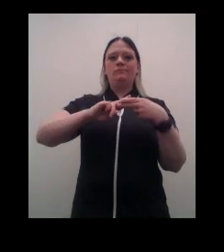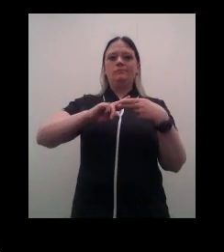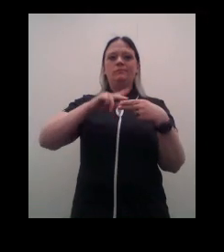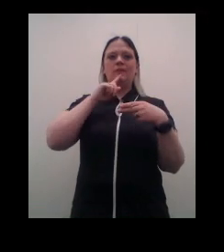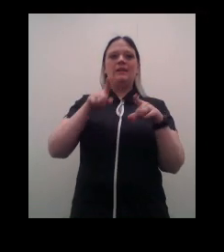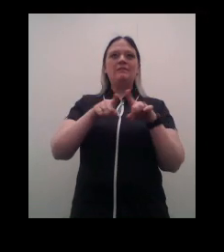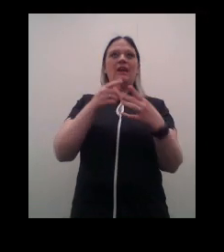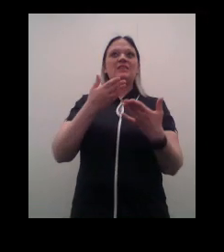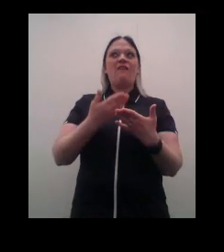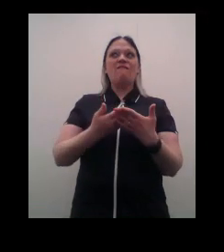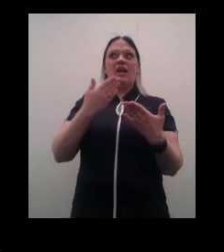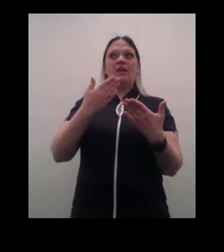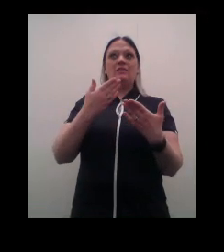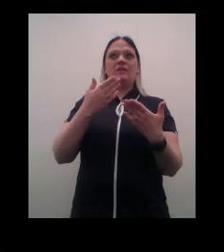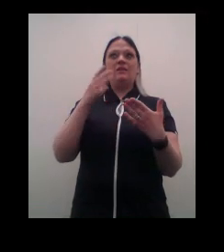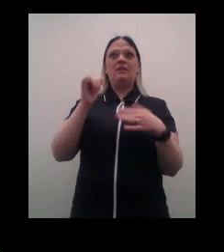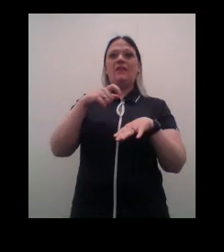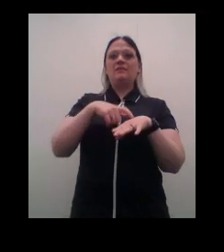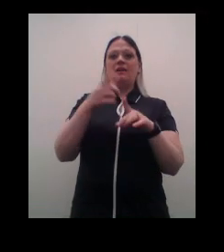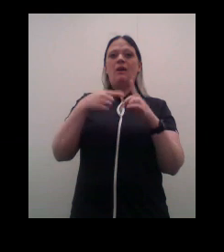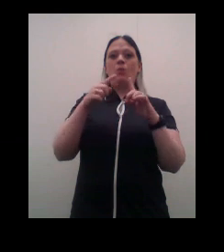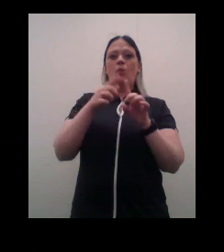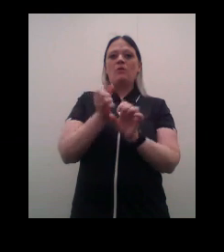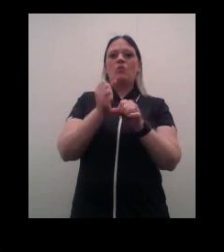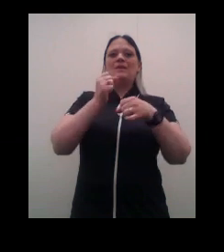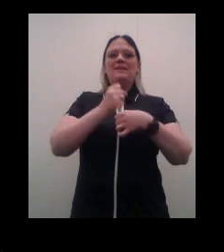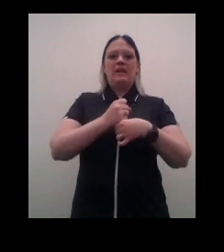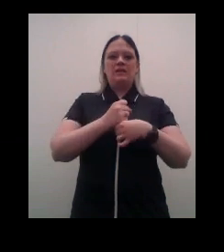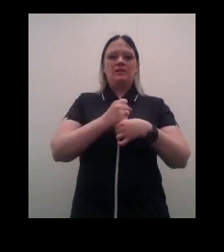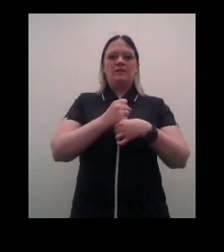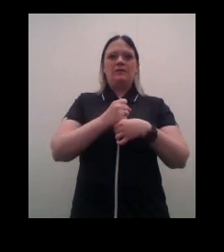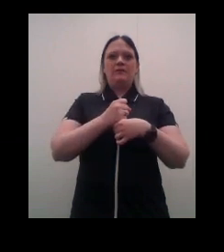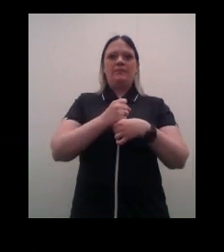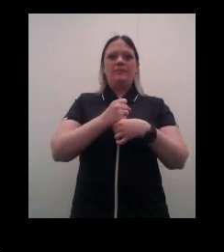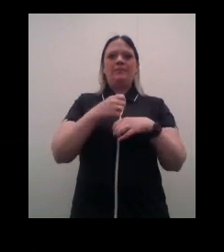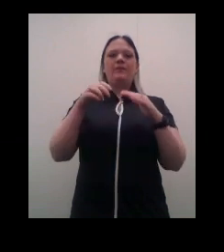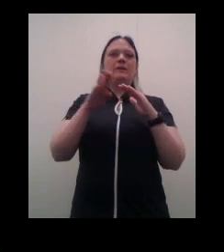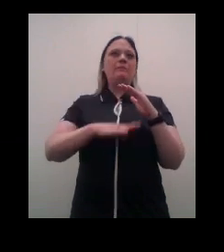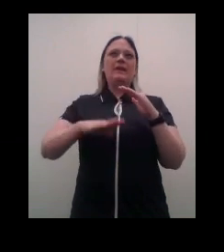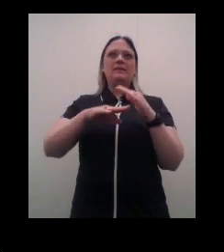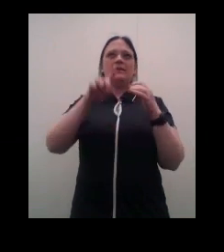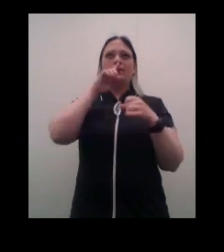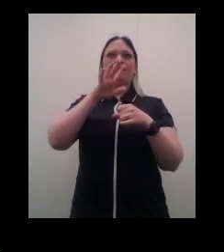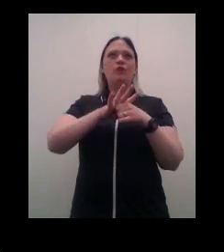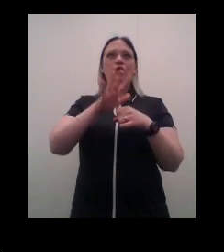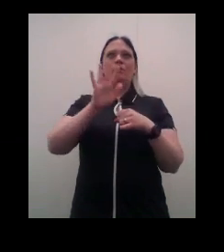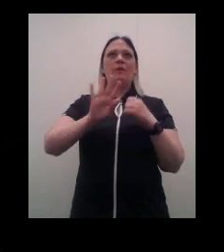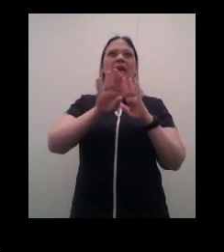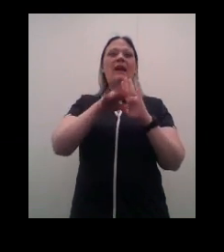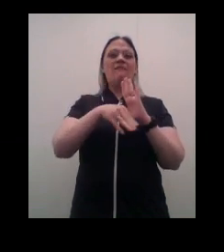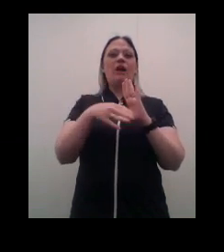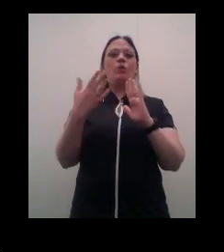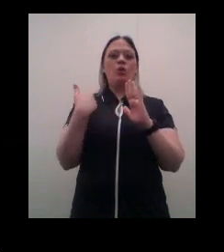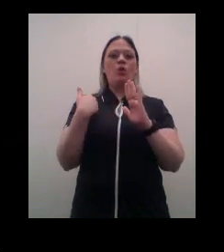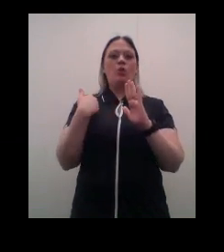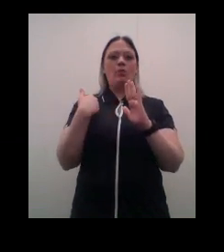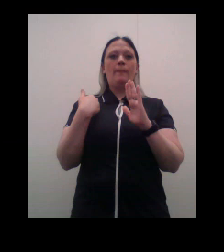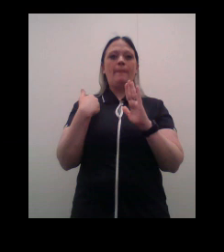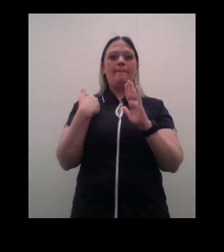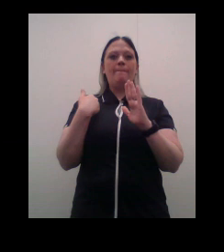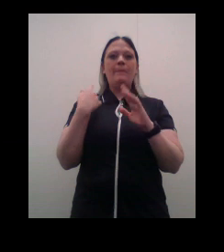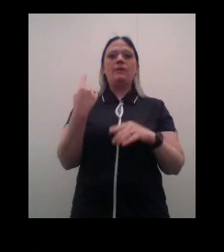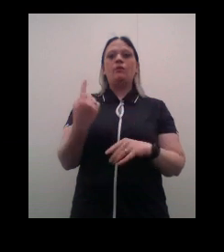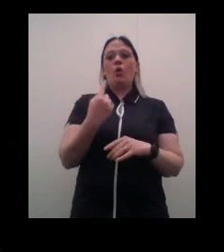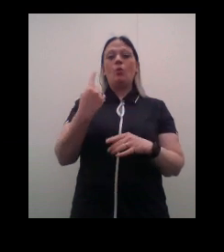valid as it was at the time that it was created, which was basically confirmed about a half hour ago. And as always,